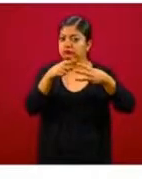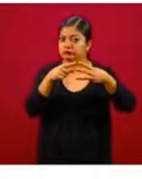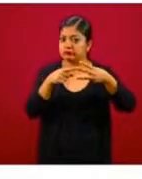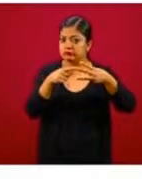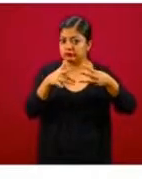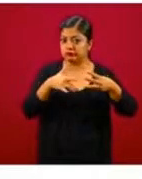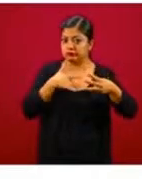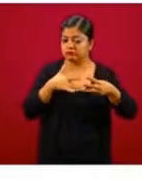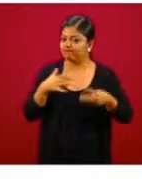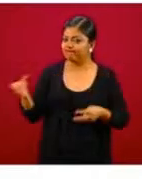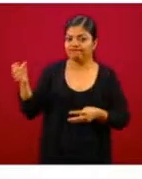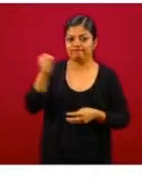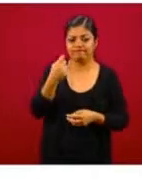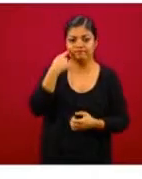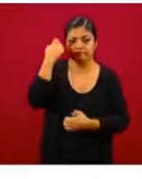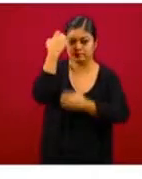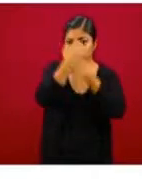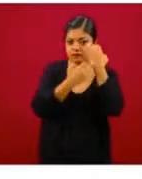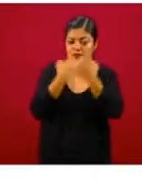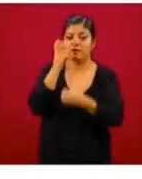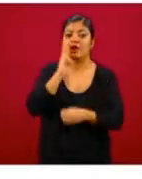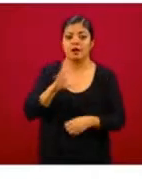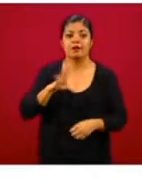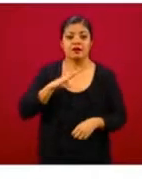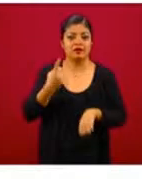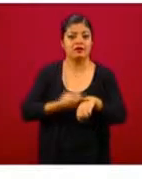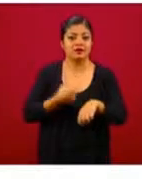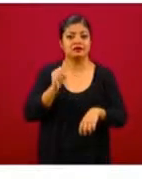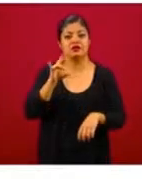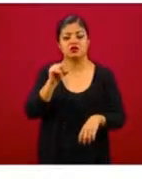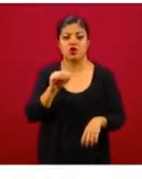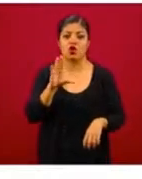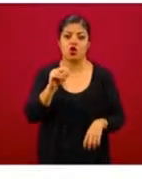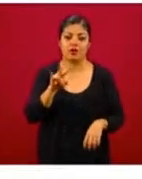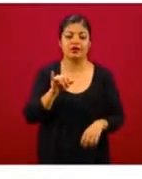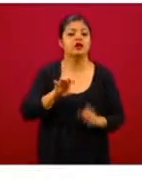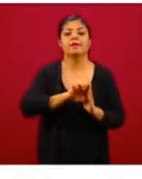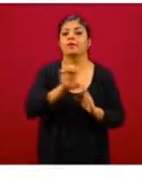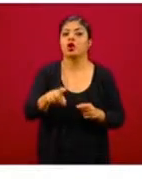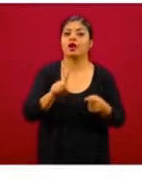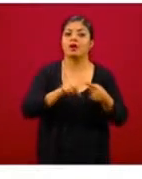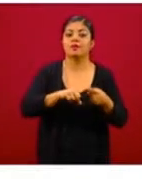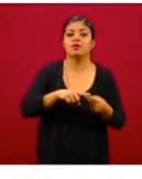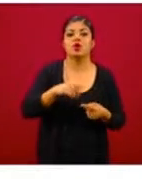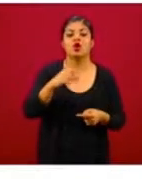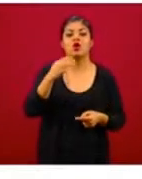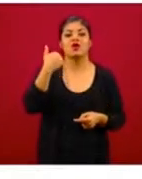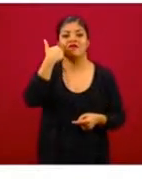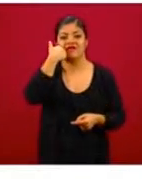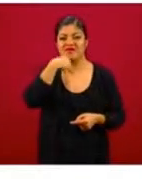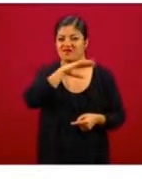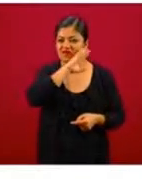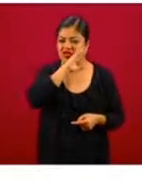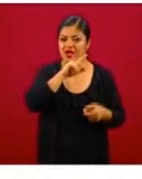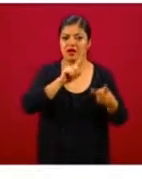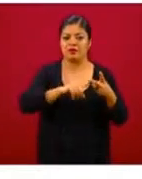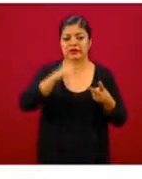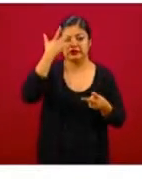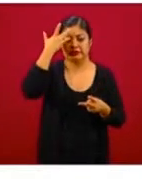show at least 2 of 3 symptoms that are the ones that are most commonly found in patients who suffer from